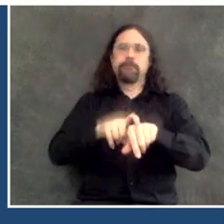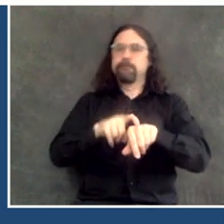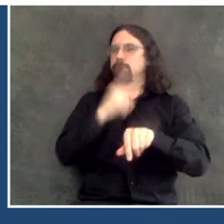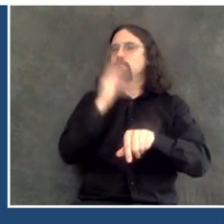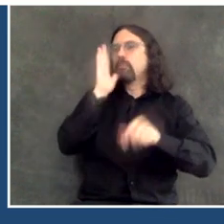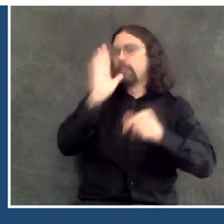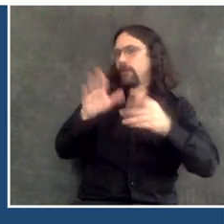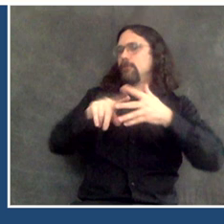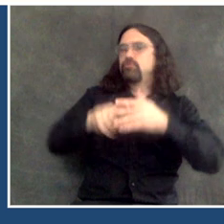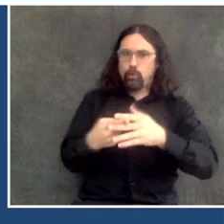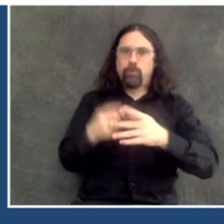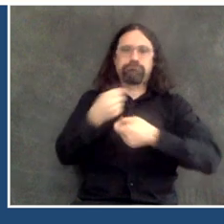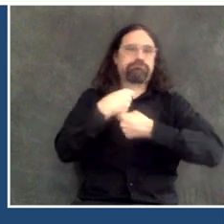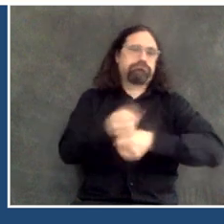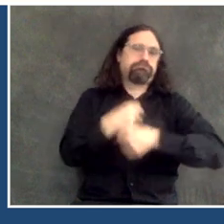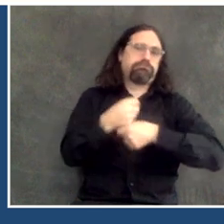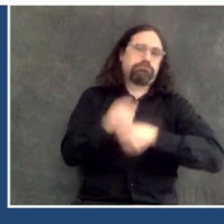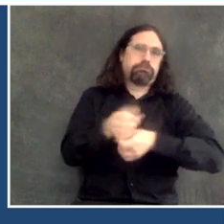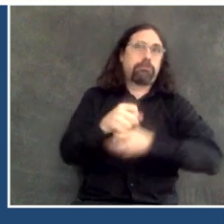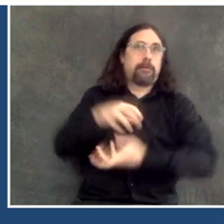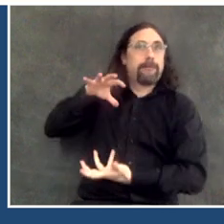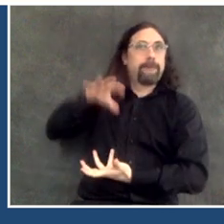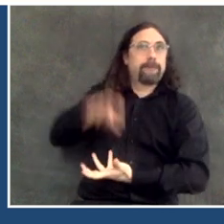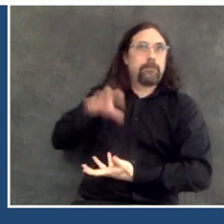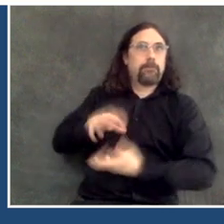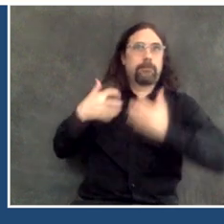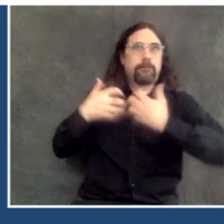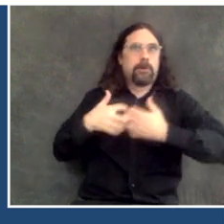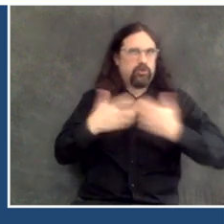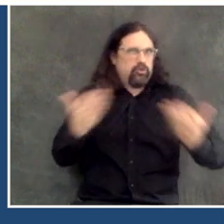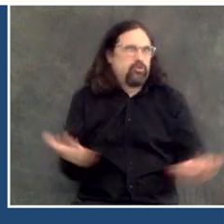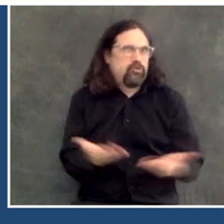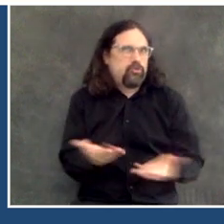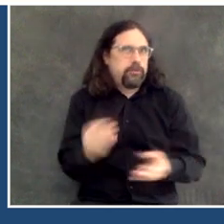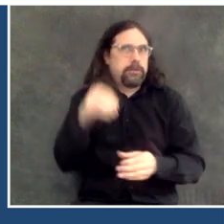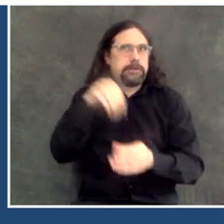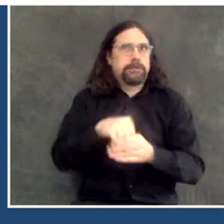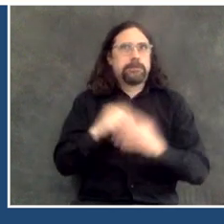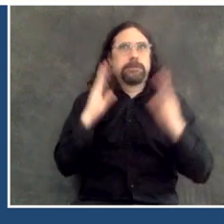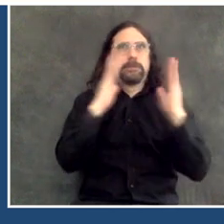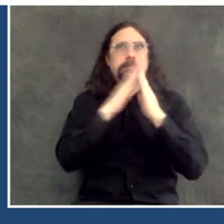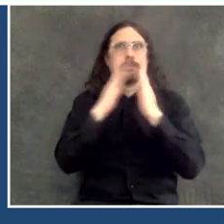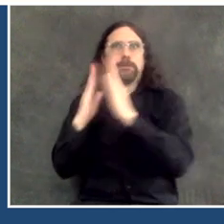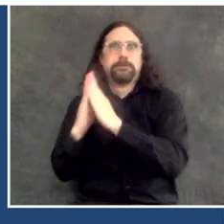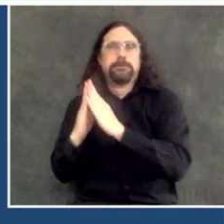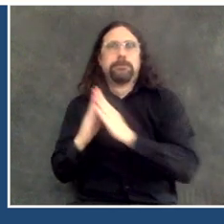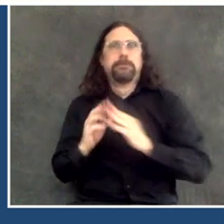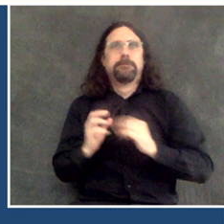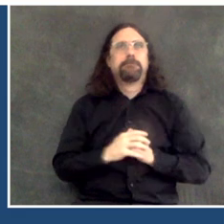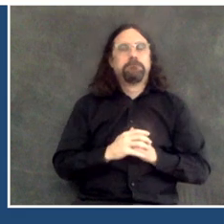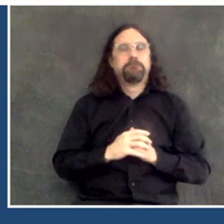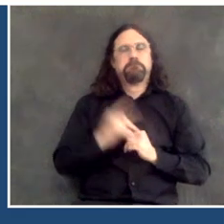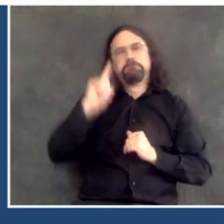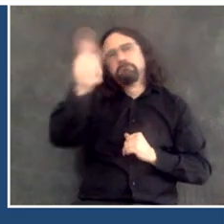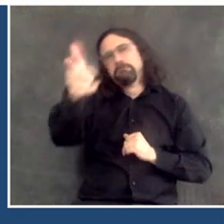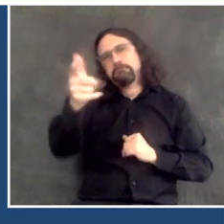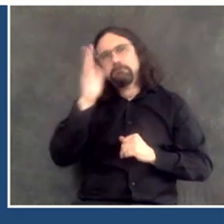ventilators locally that could help us achieve this goal. Finally, the alternative devices.